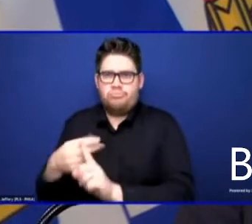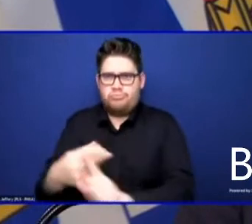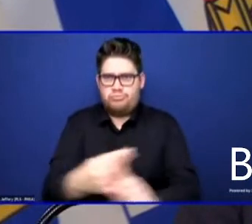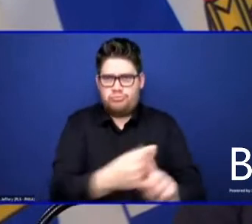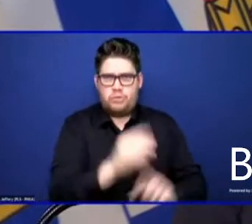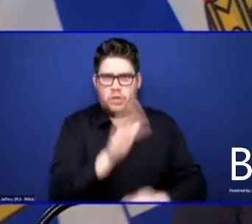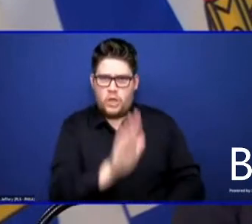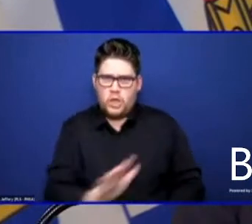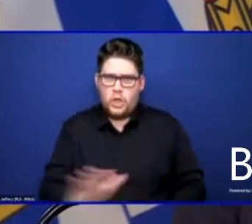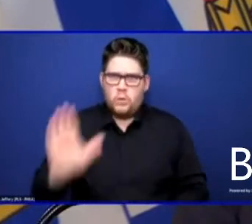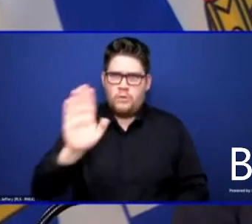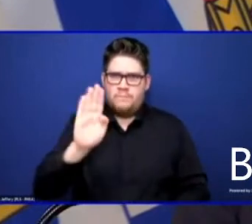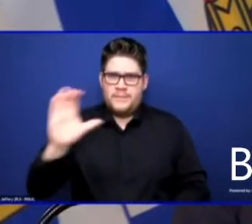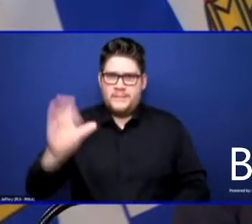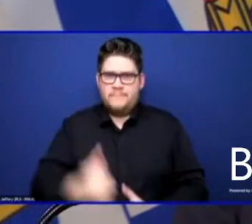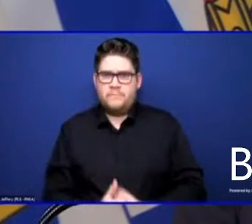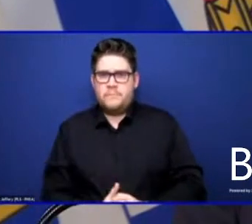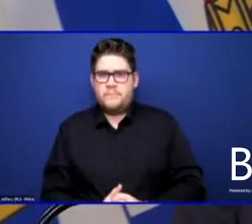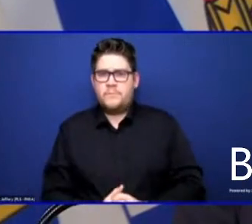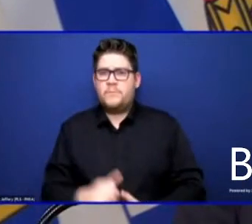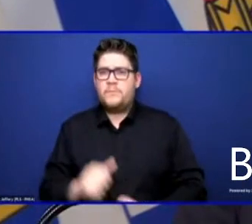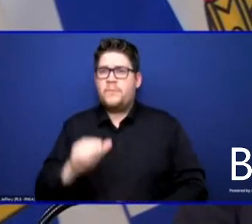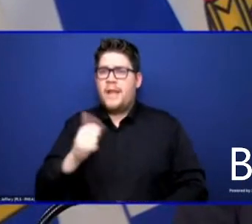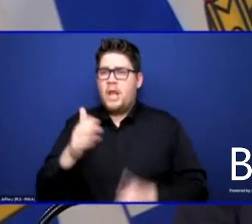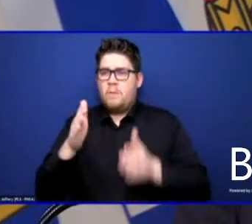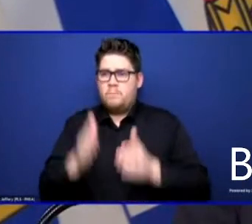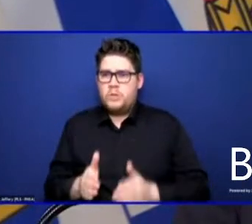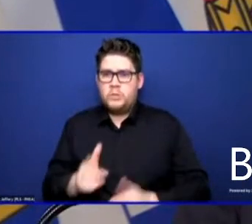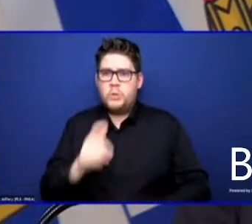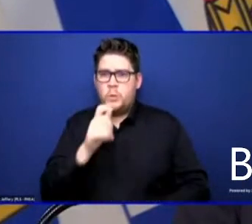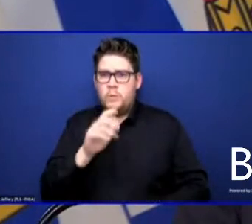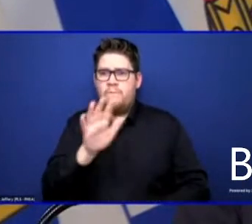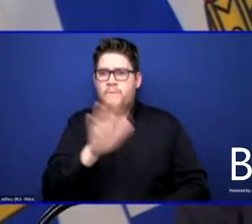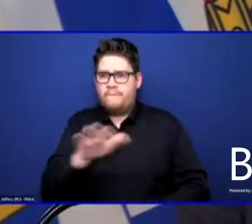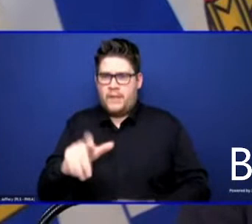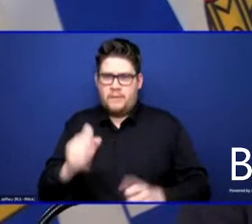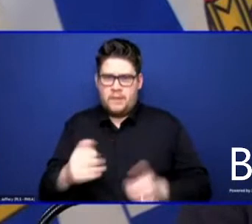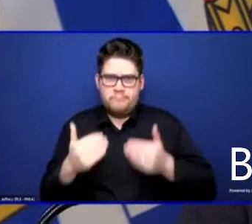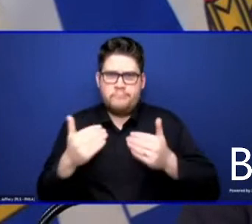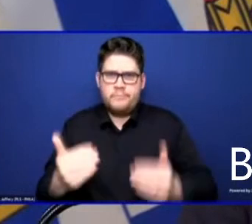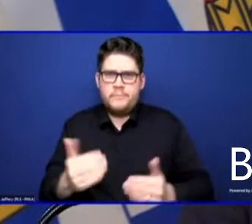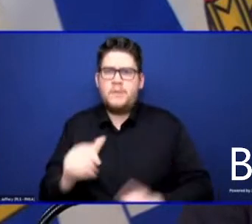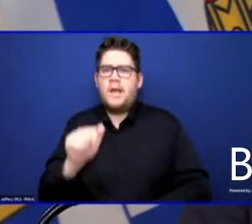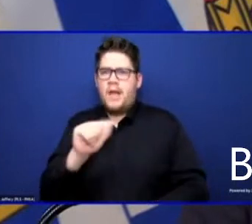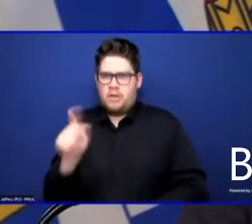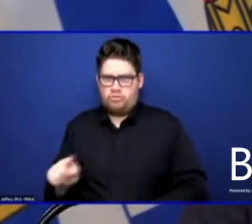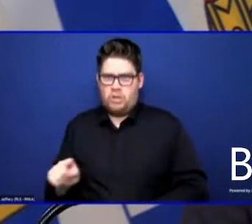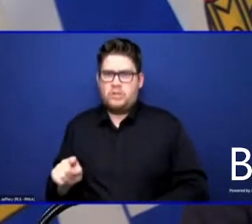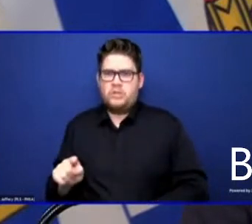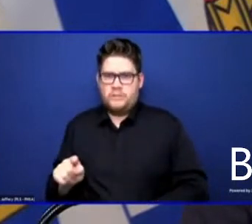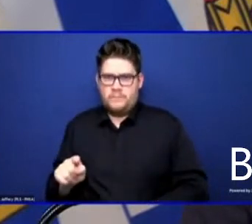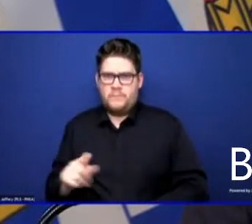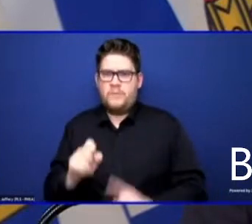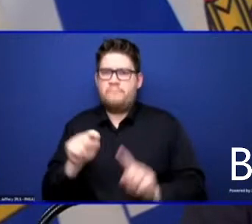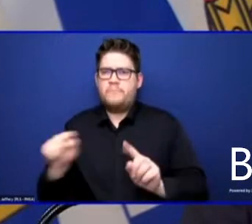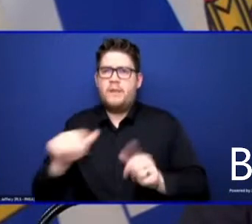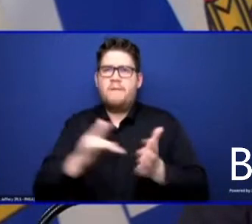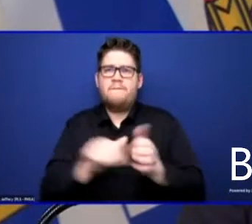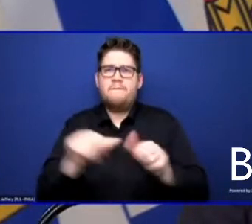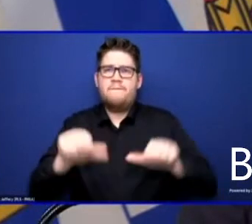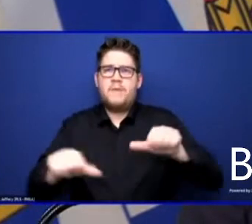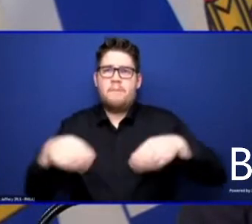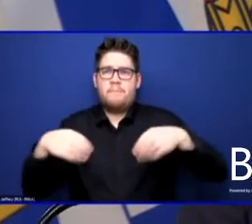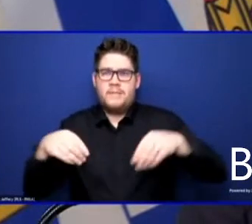55 is eligible to receive the AstraZeneca vaccine from pharmacies around the province, and people 64 and